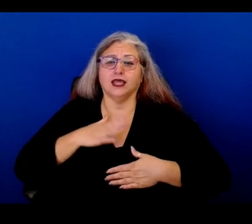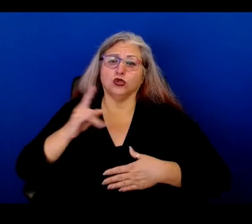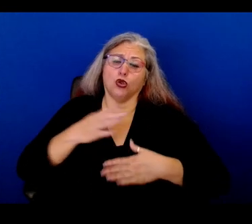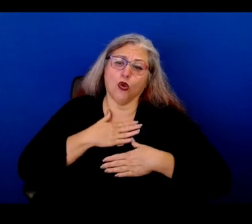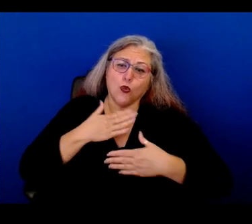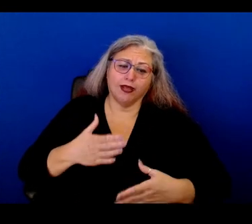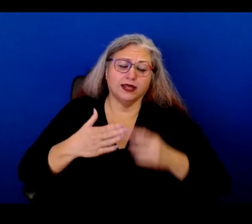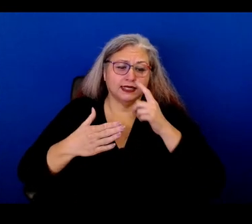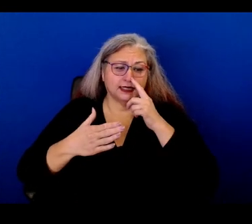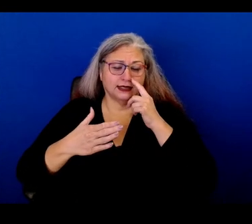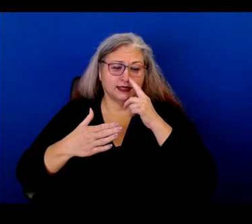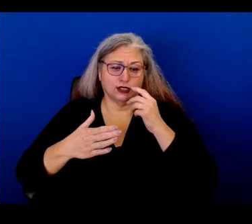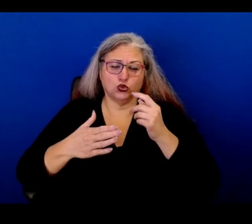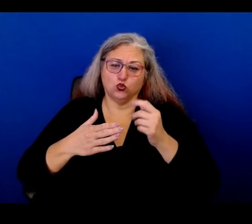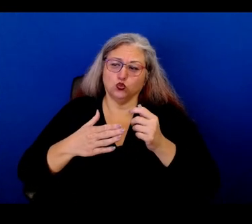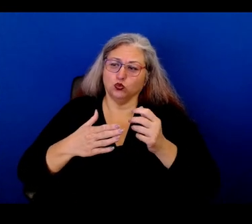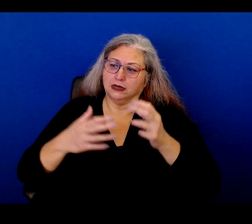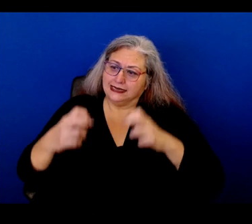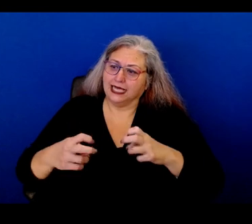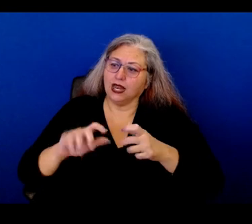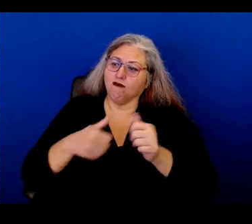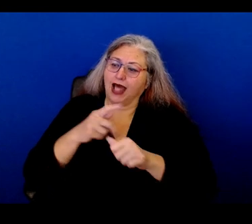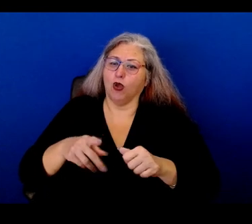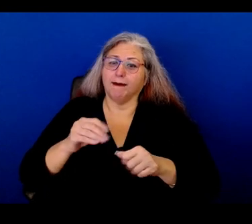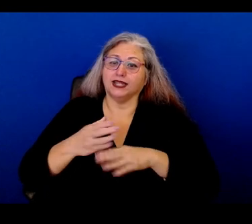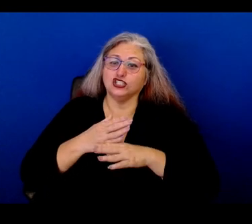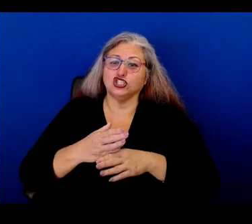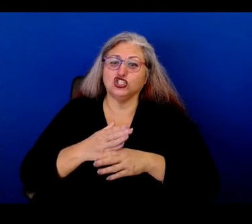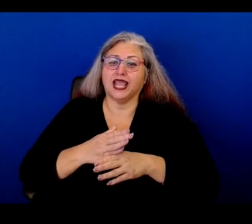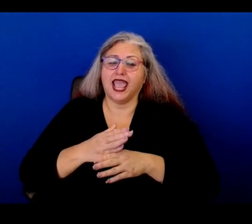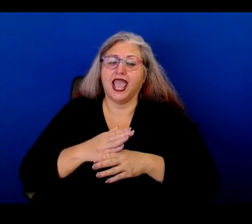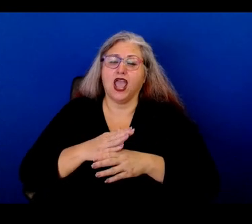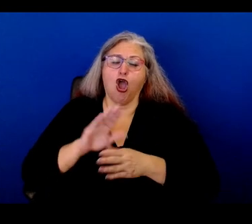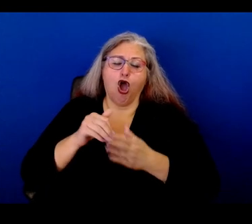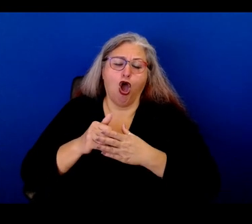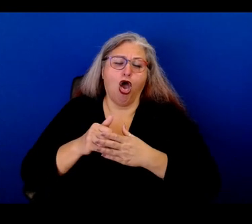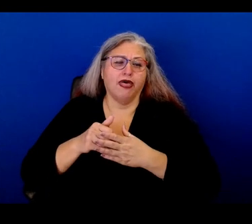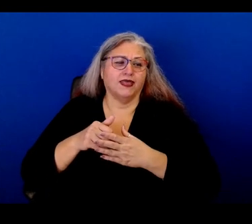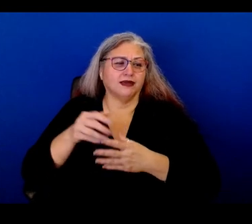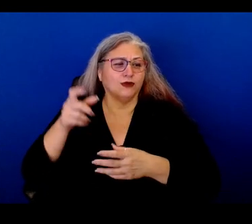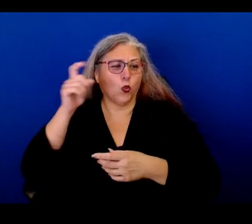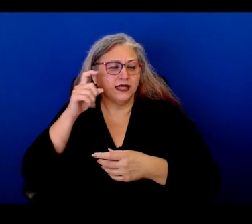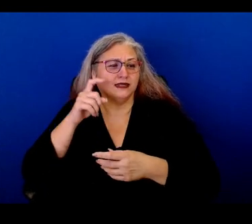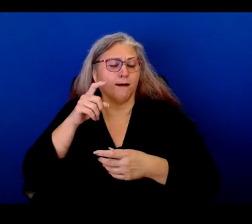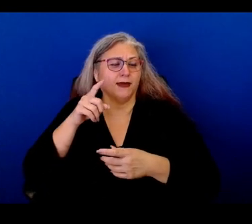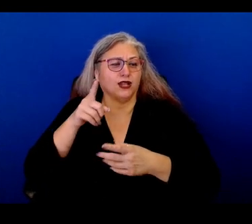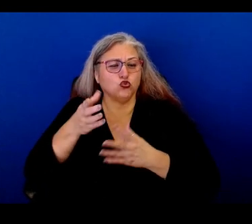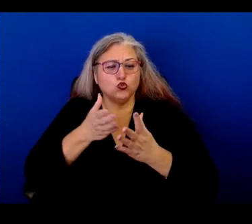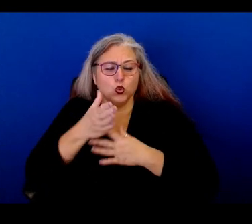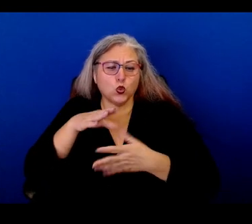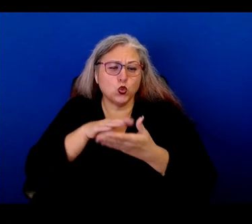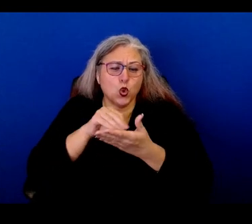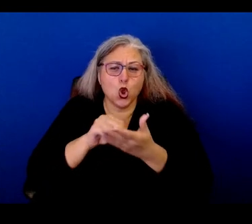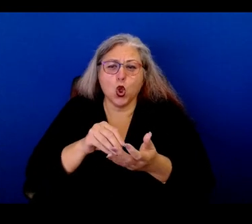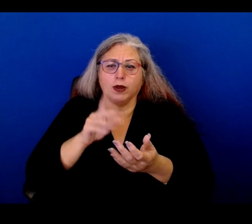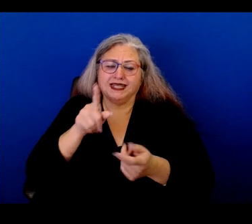for us and share the fruit of what you so painfully, painstakingly have gone through to harvest. You're sharing it with